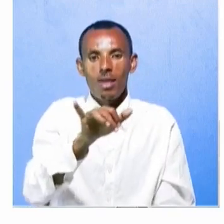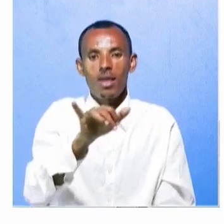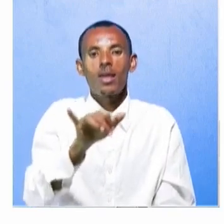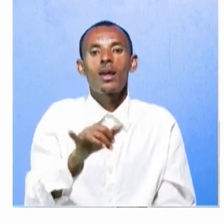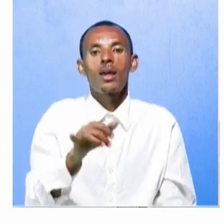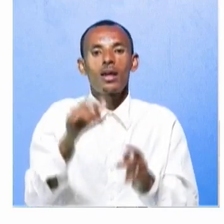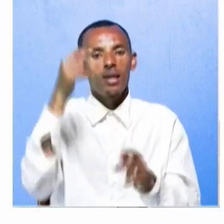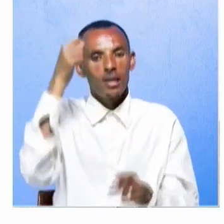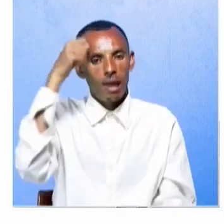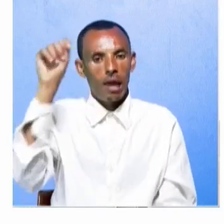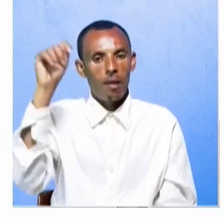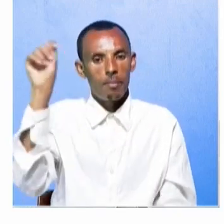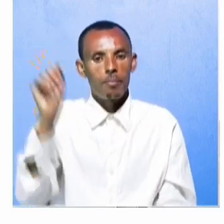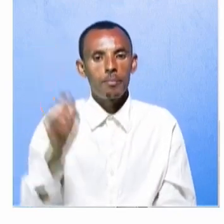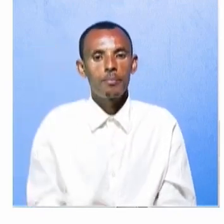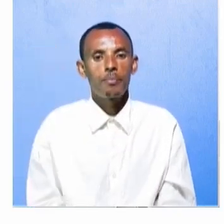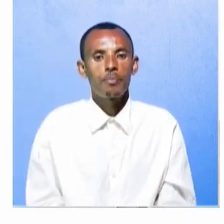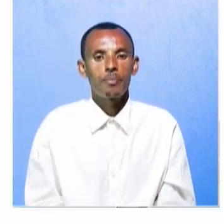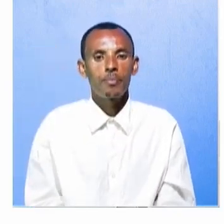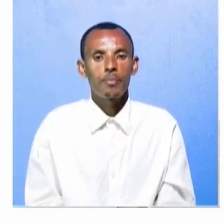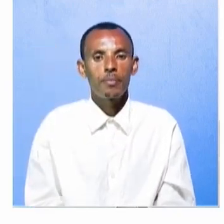Angle-angle similarity theorem.